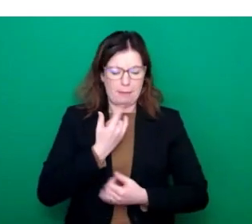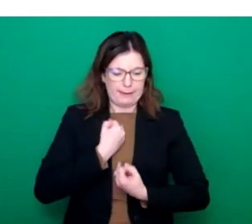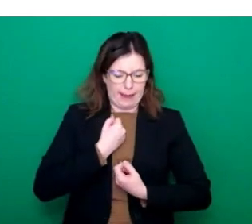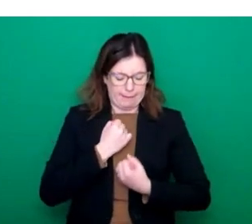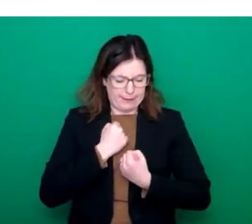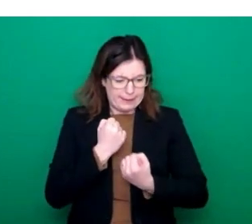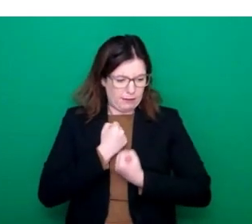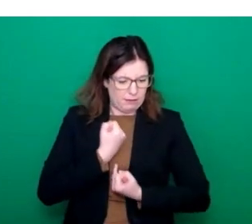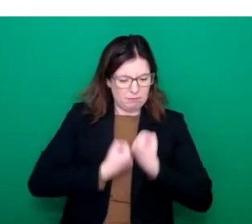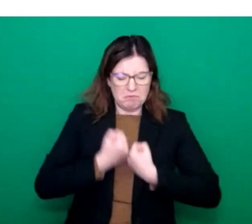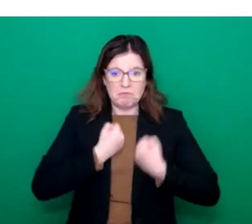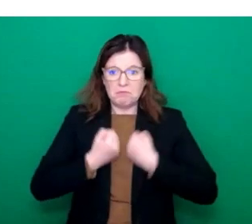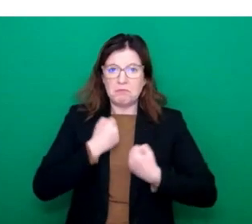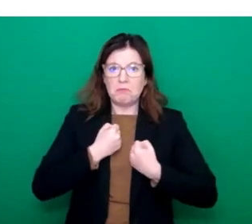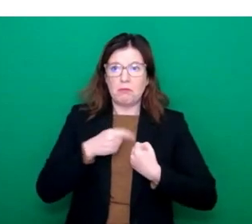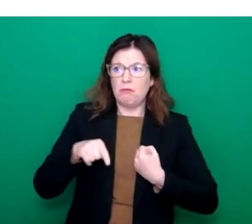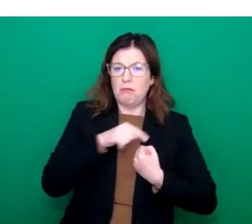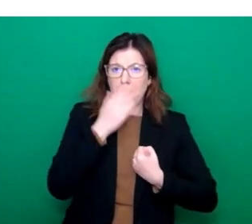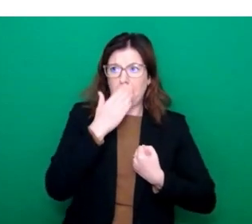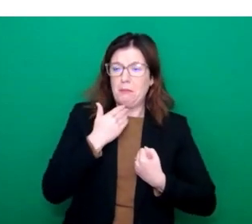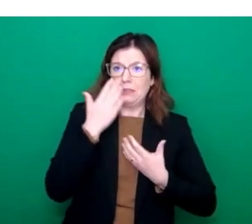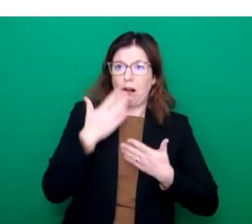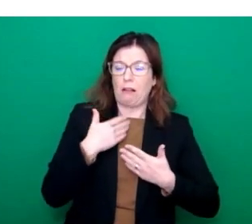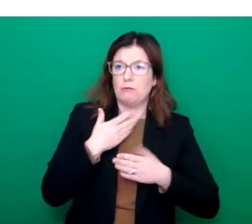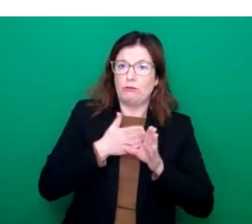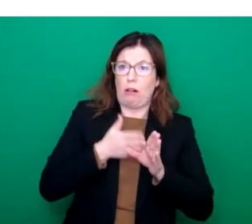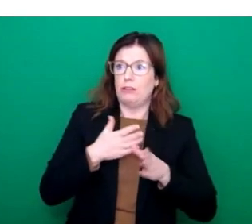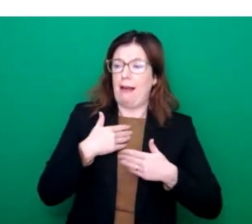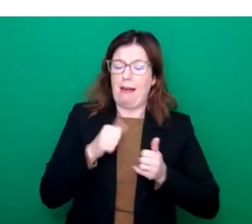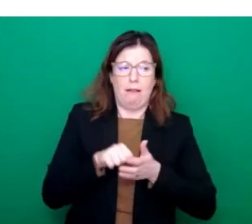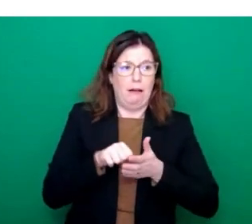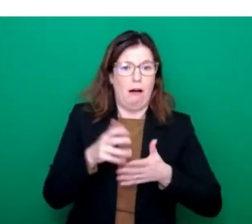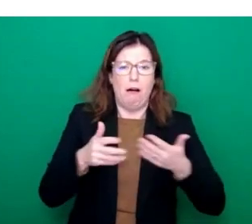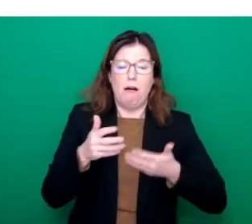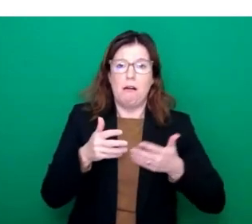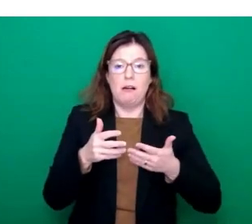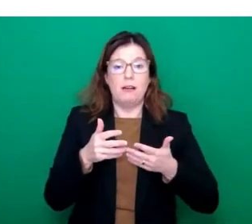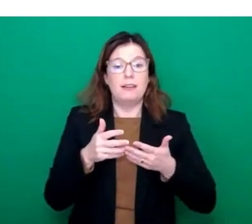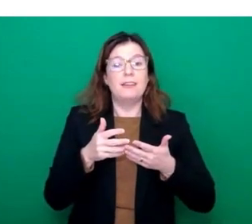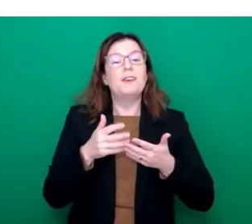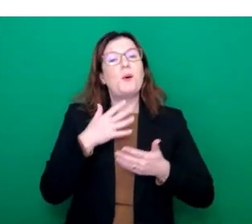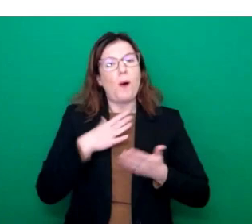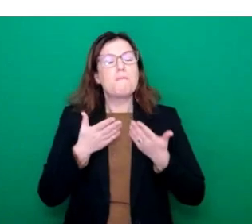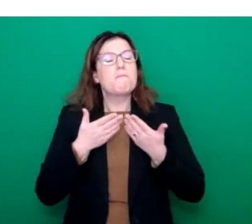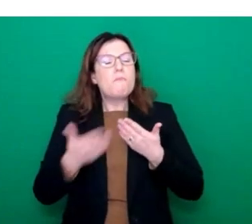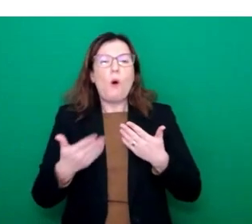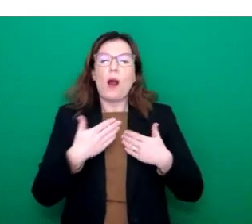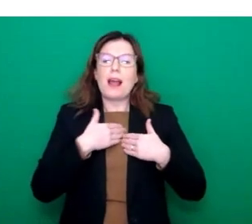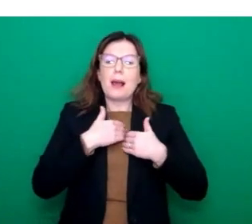so prevalent in people struggling with their psychological health, and supporting the development of a more compassionate inner